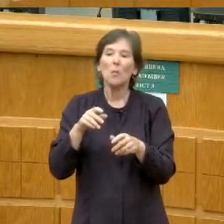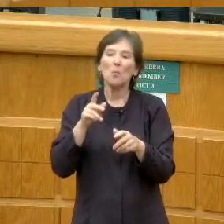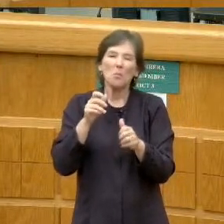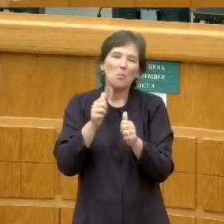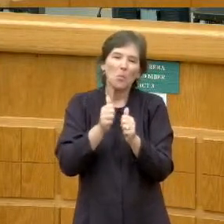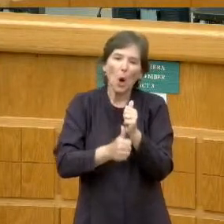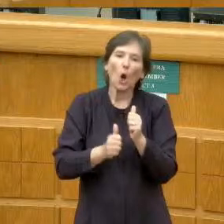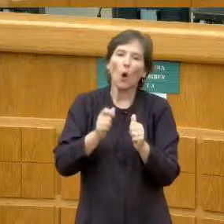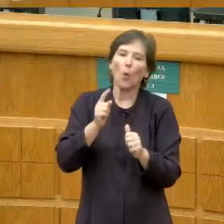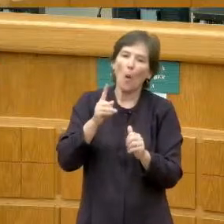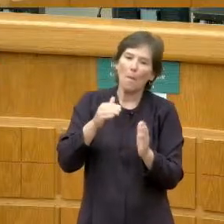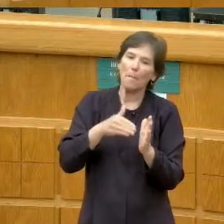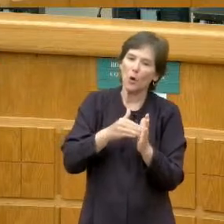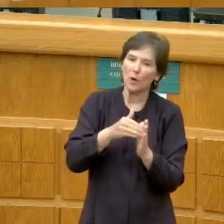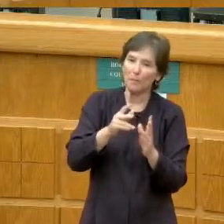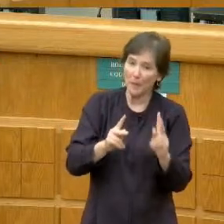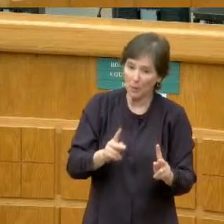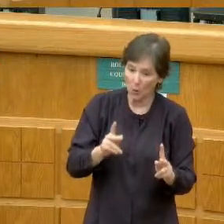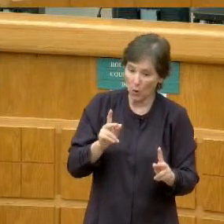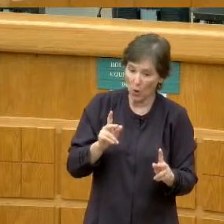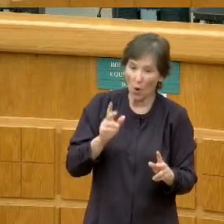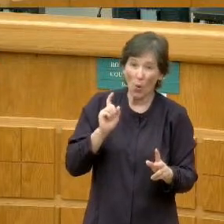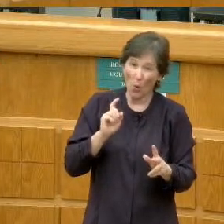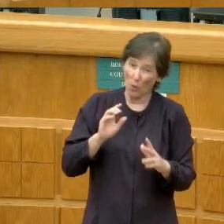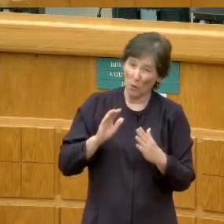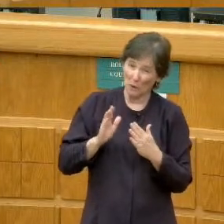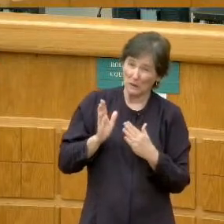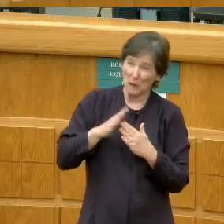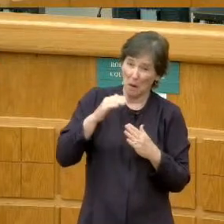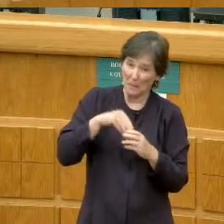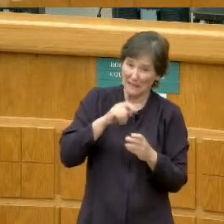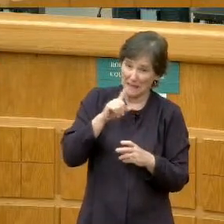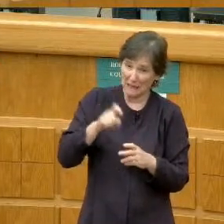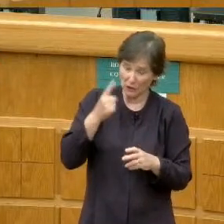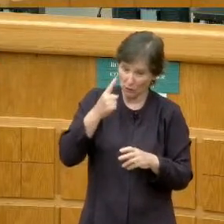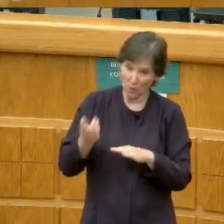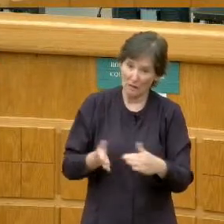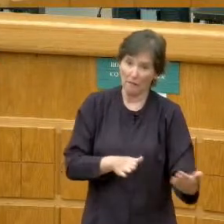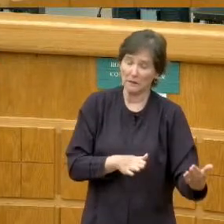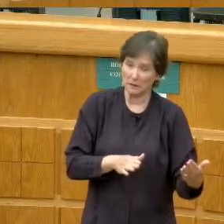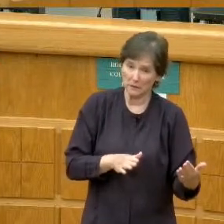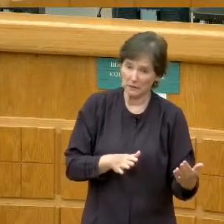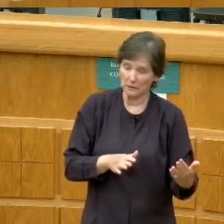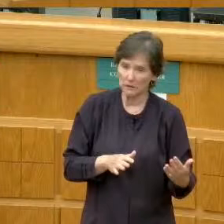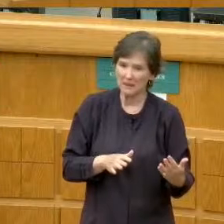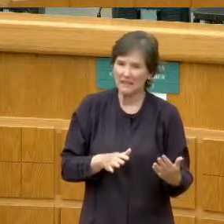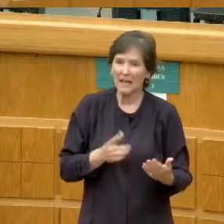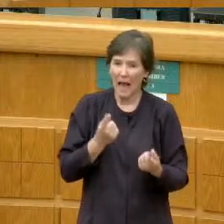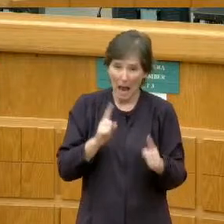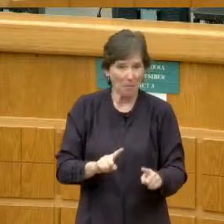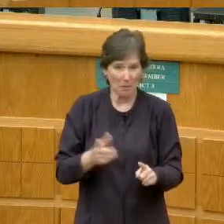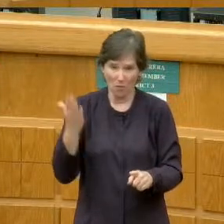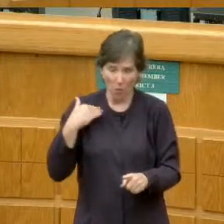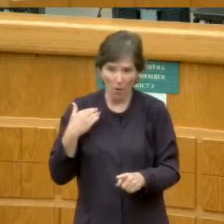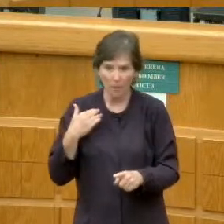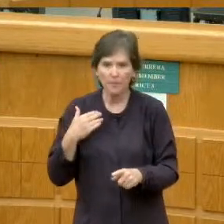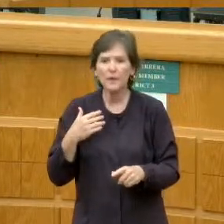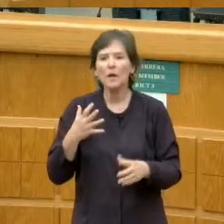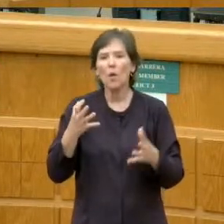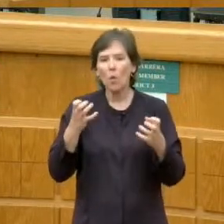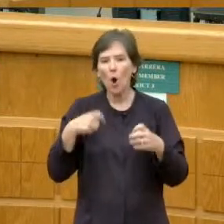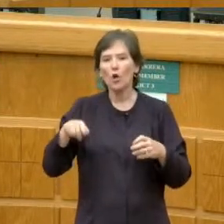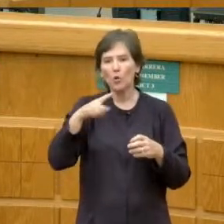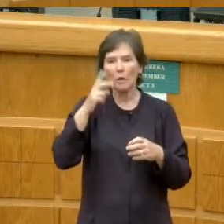And a very fair question for you to ask is, have we seen our numbers respond to the actions that we've taken together?